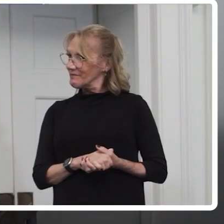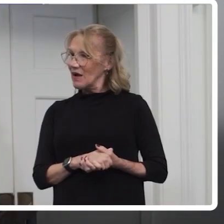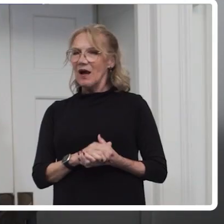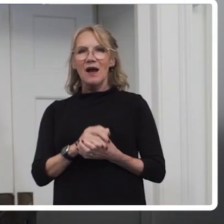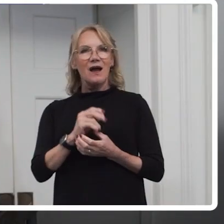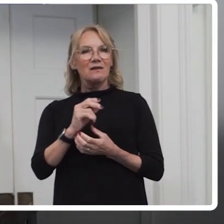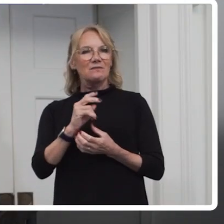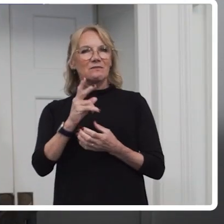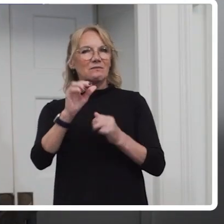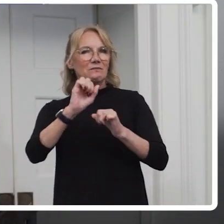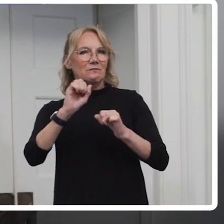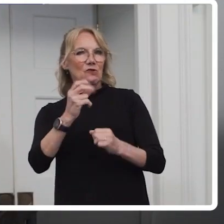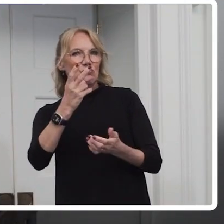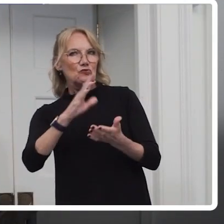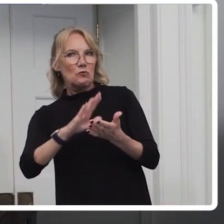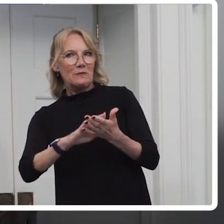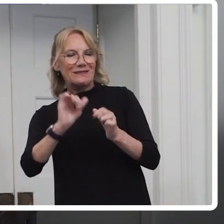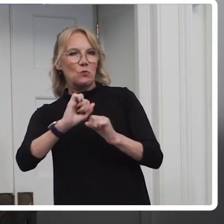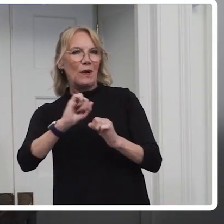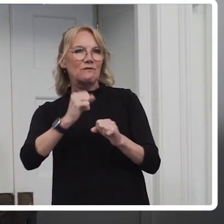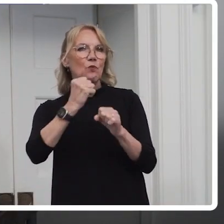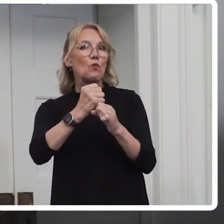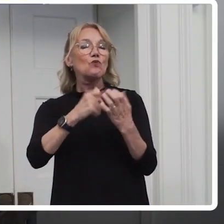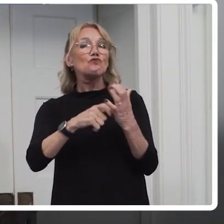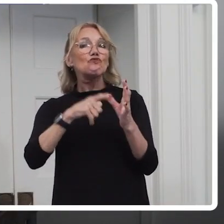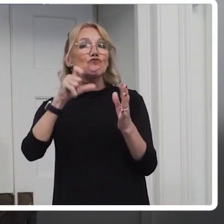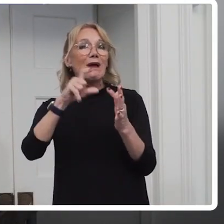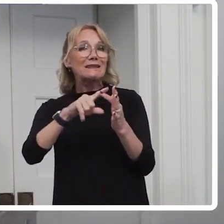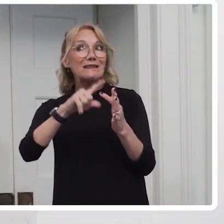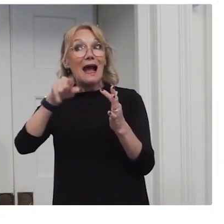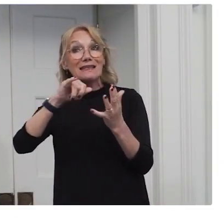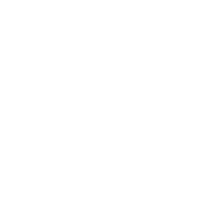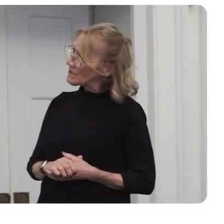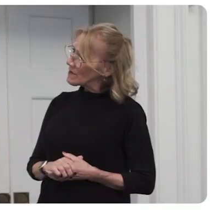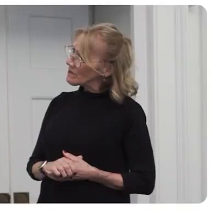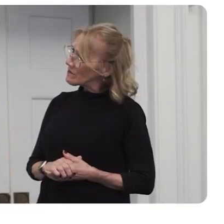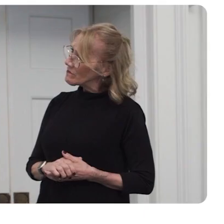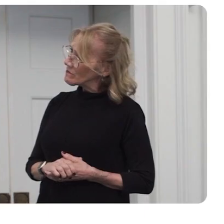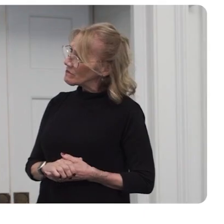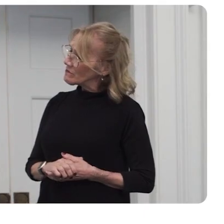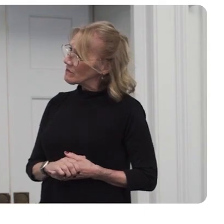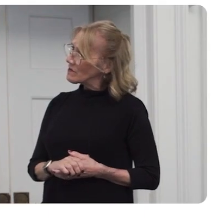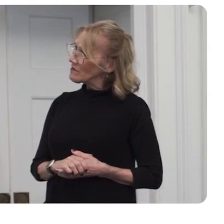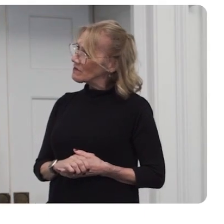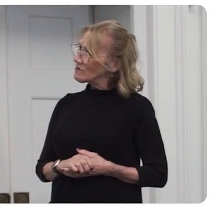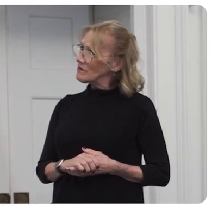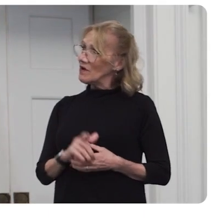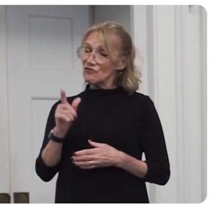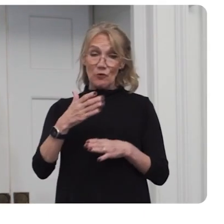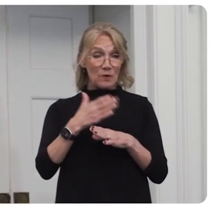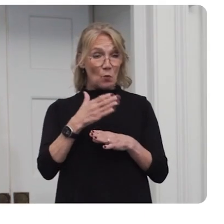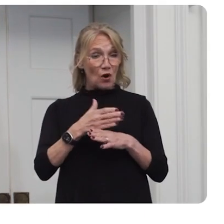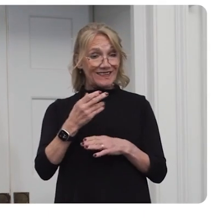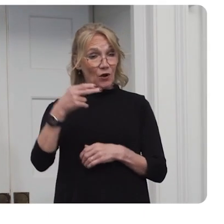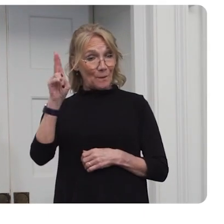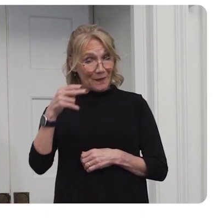So we're going to need a couple of minutes now just to get Grace and Simon onto the screen behind us. Let's begin. So you've